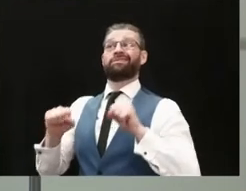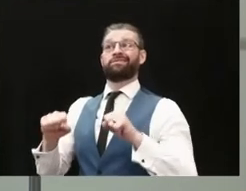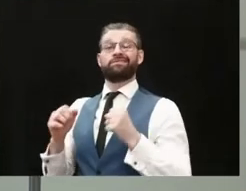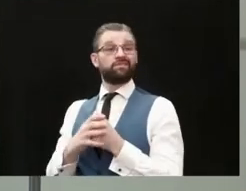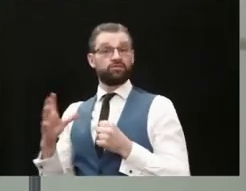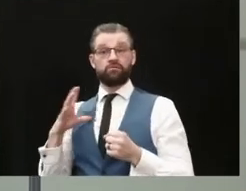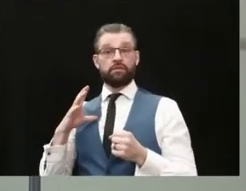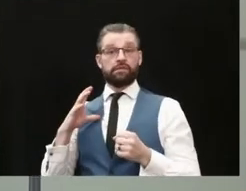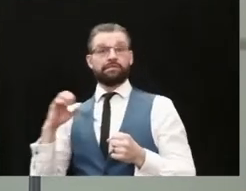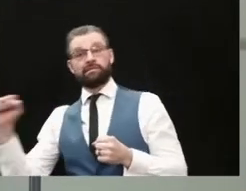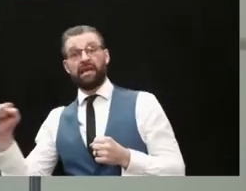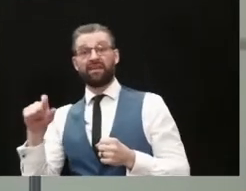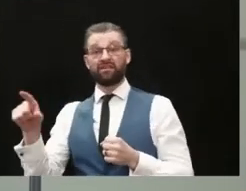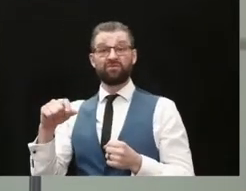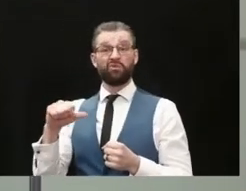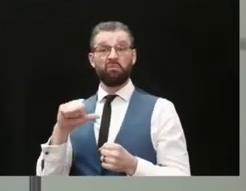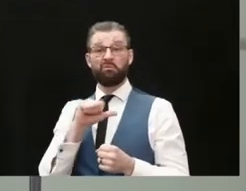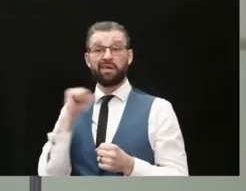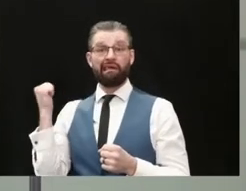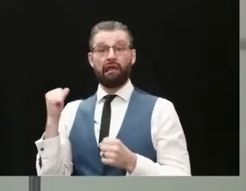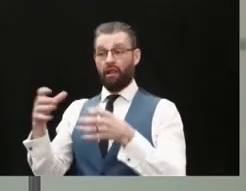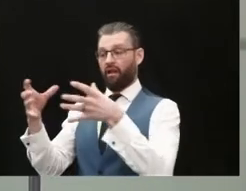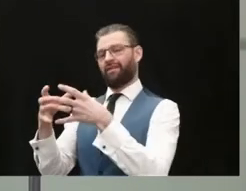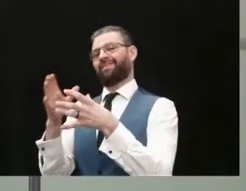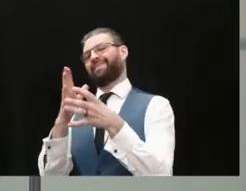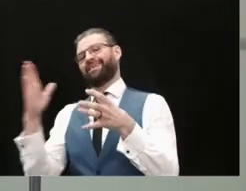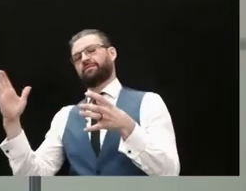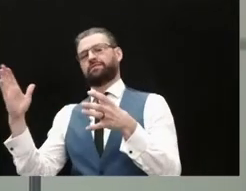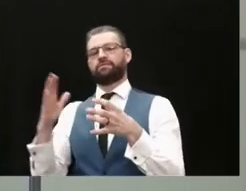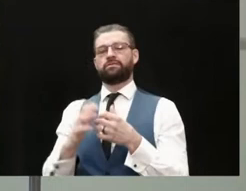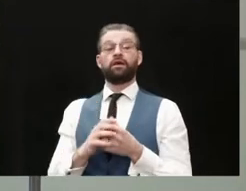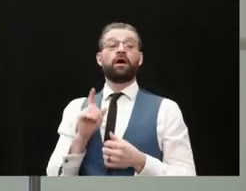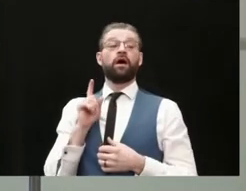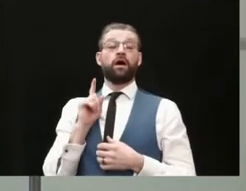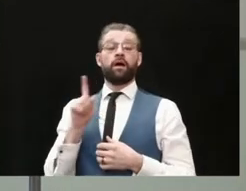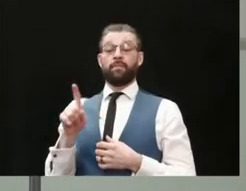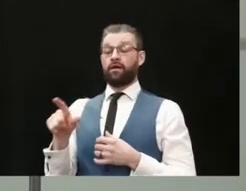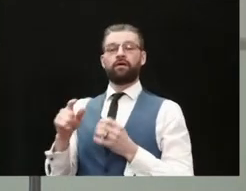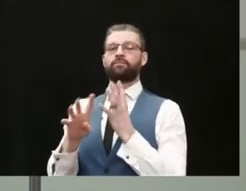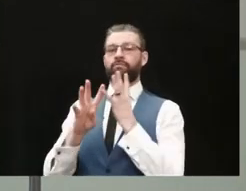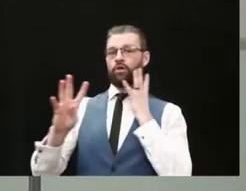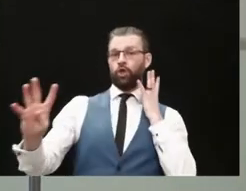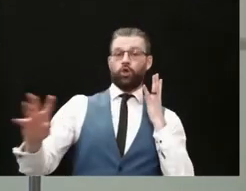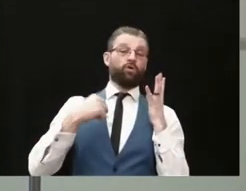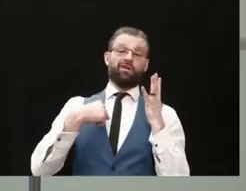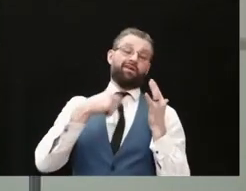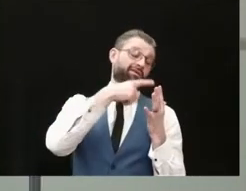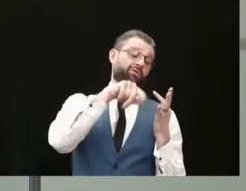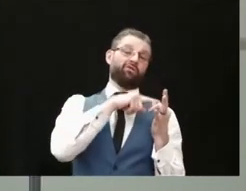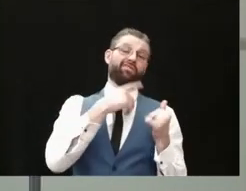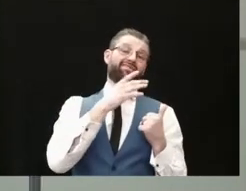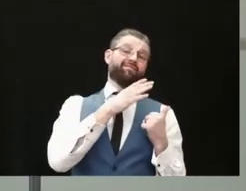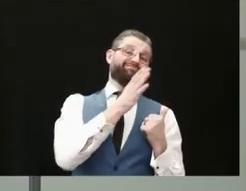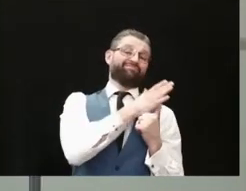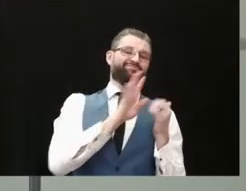to be taken to the killing fields of the East. But we were at the end of the queue, luckily for us, being